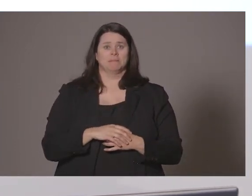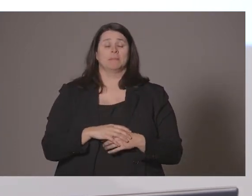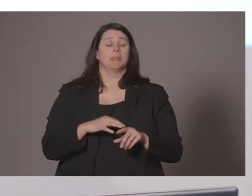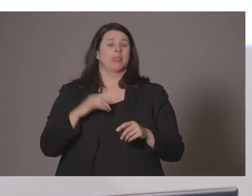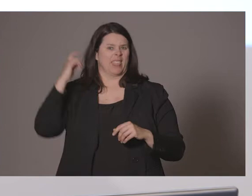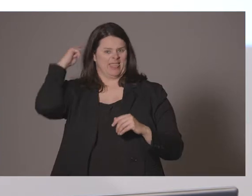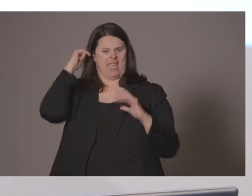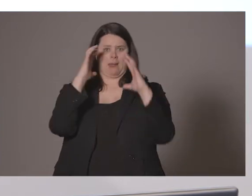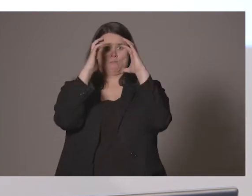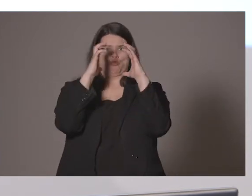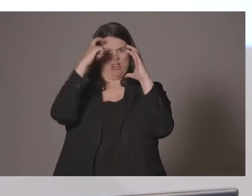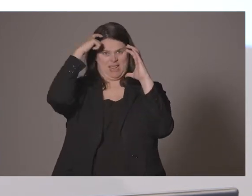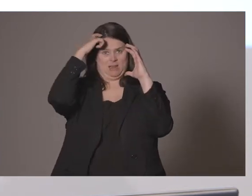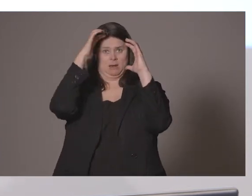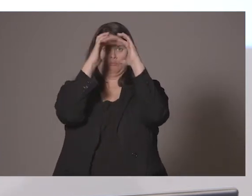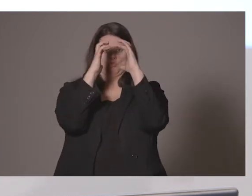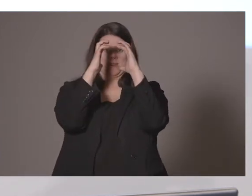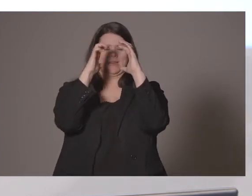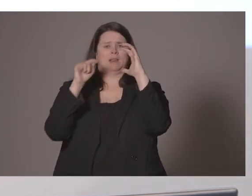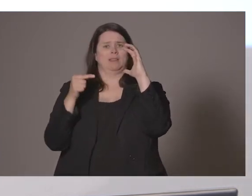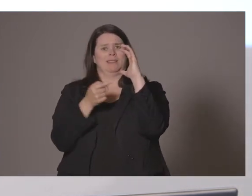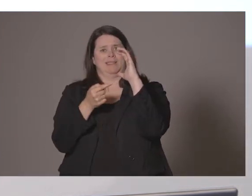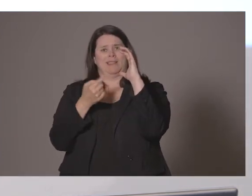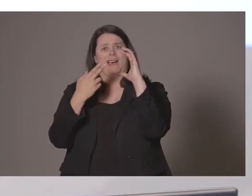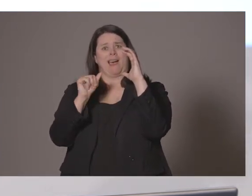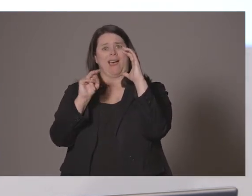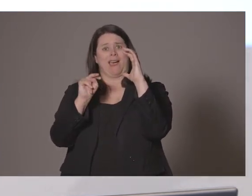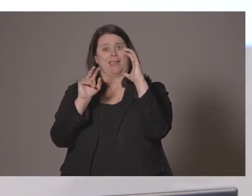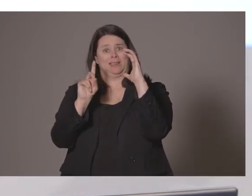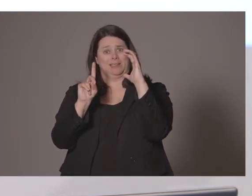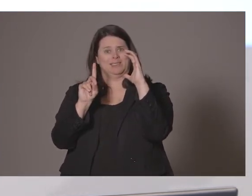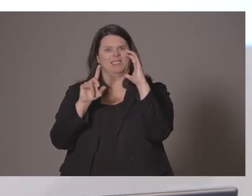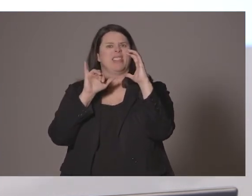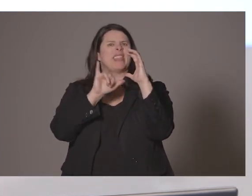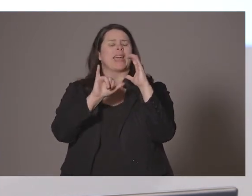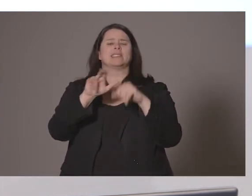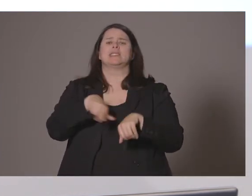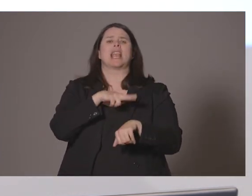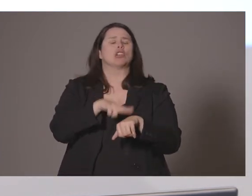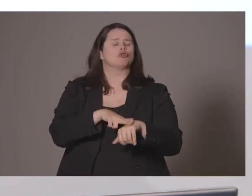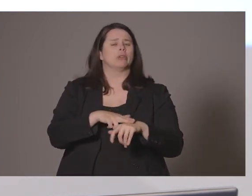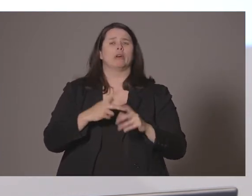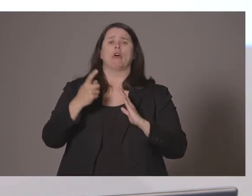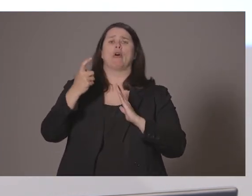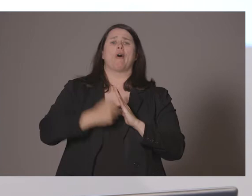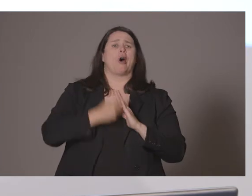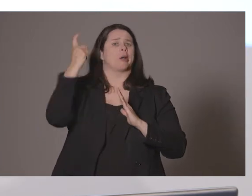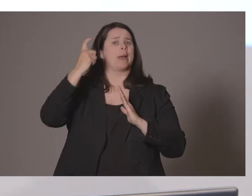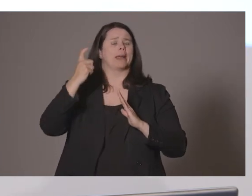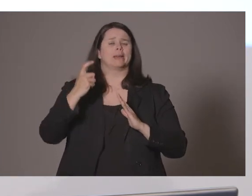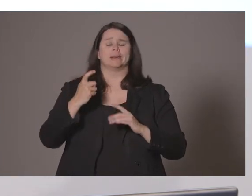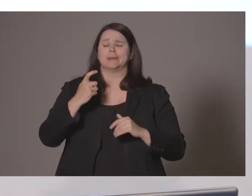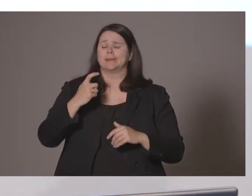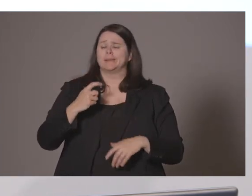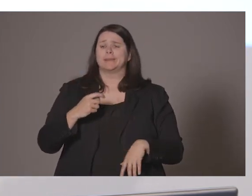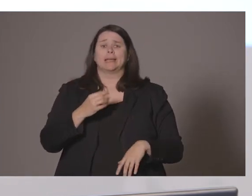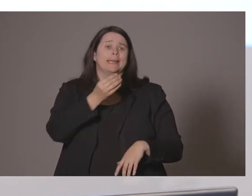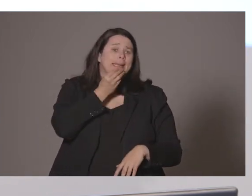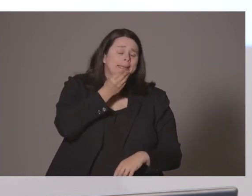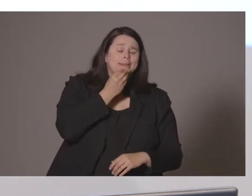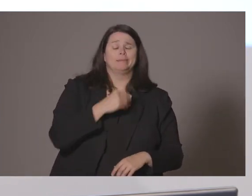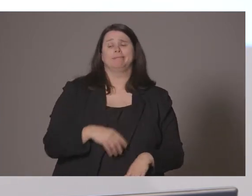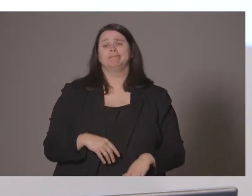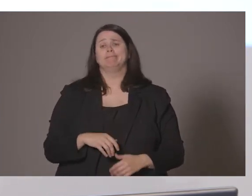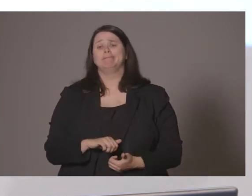hindbrain is also responsible for rest and digest. So the like autonomic, the things that keep us alive. But when it comes